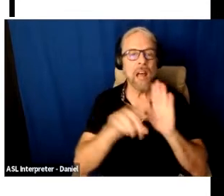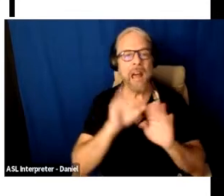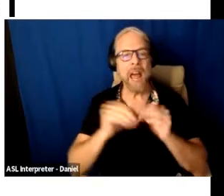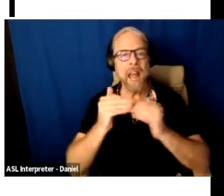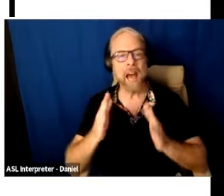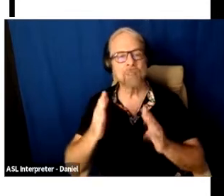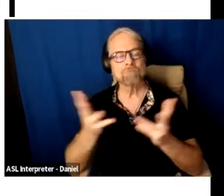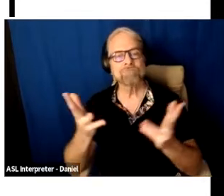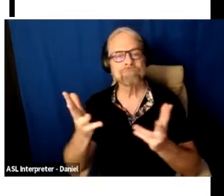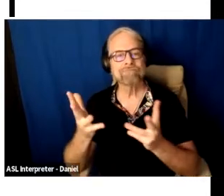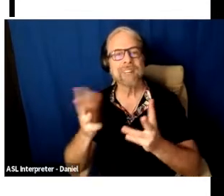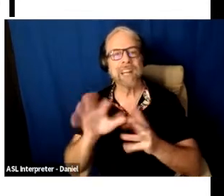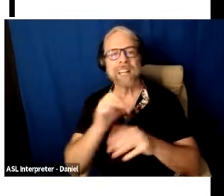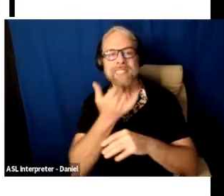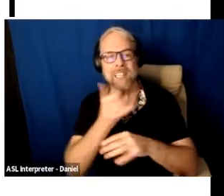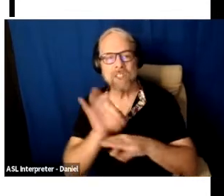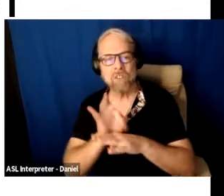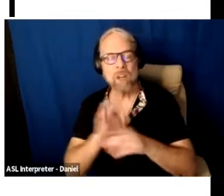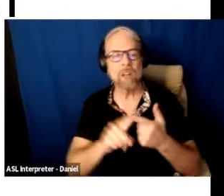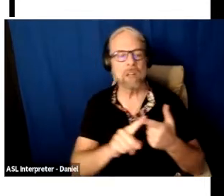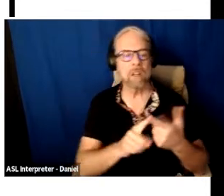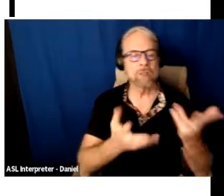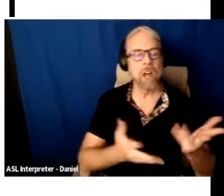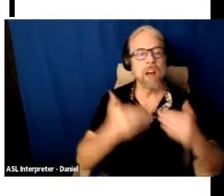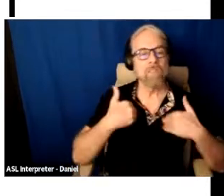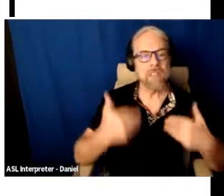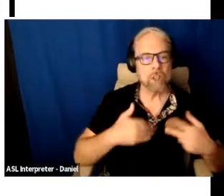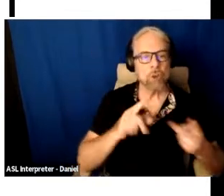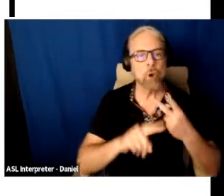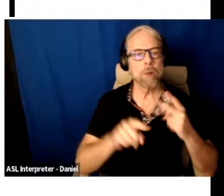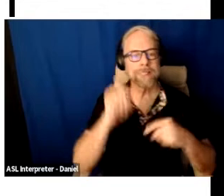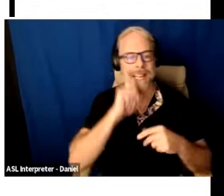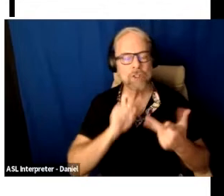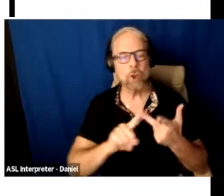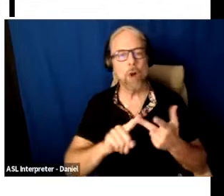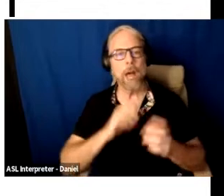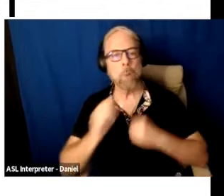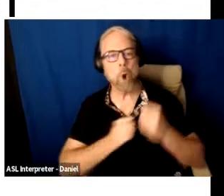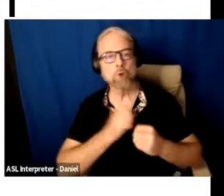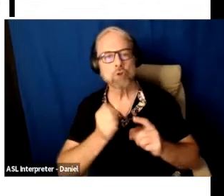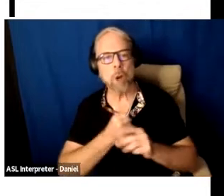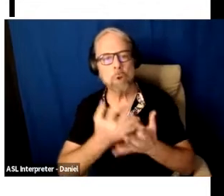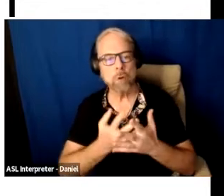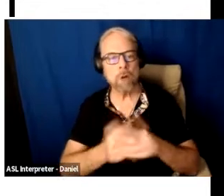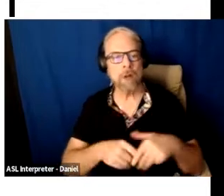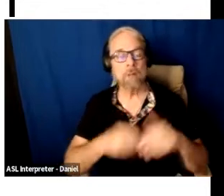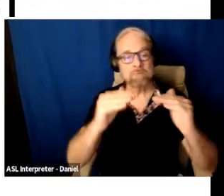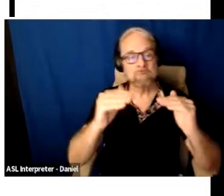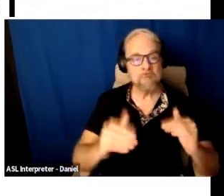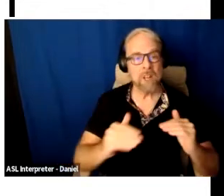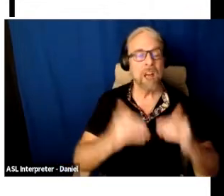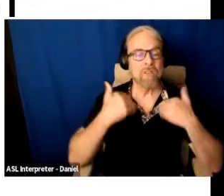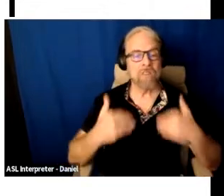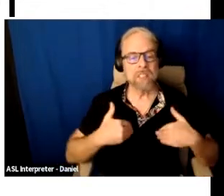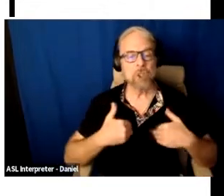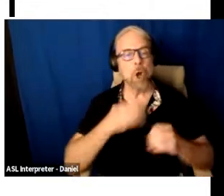which included physical, sexual, and emotional abuse, physical and emotional neglect, having